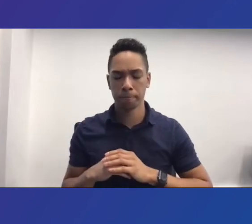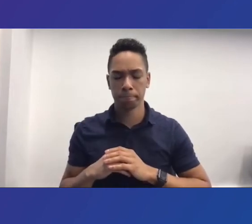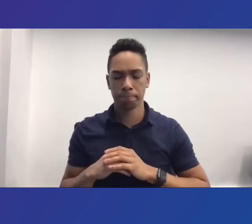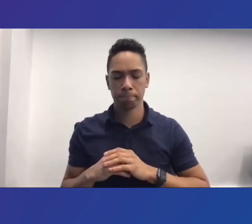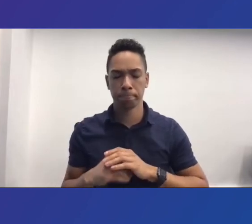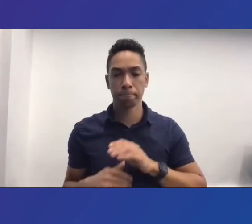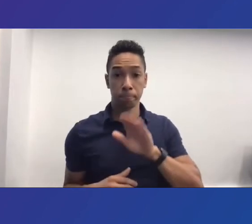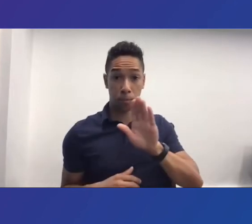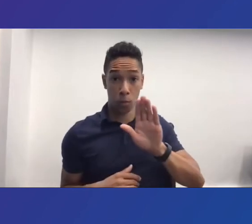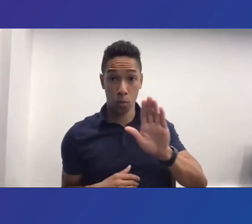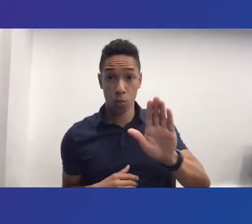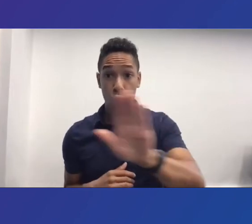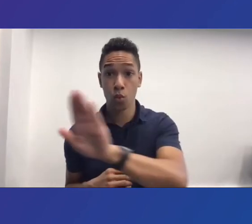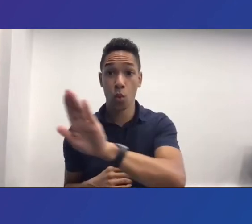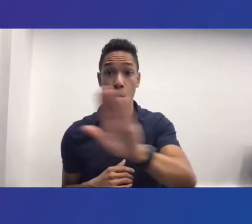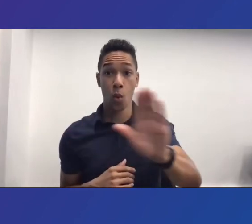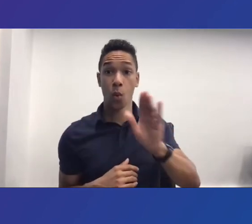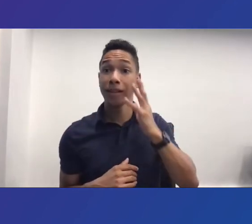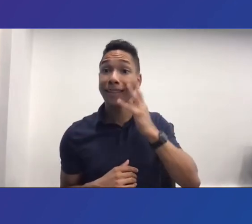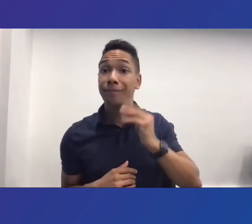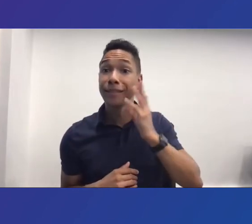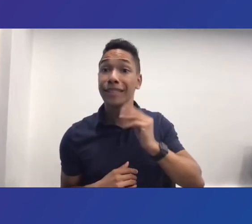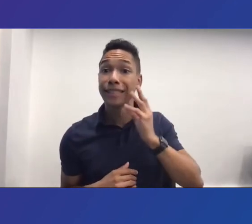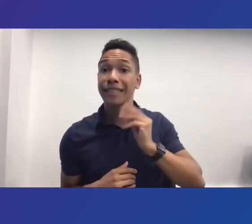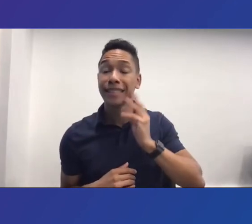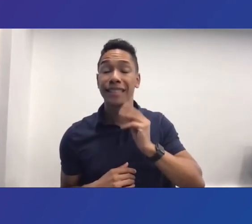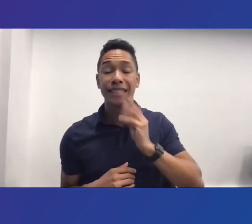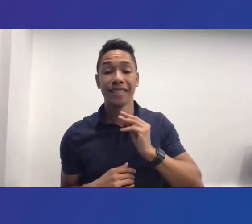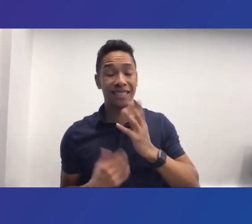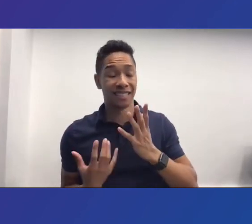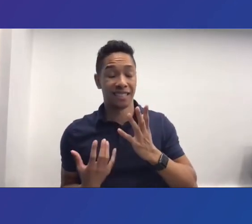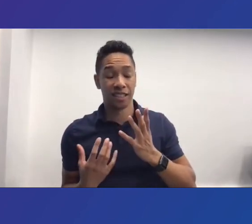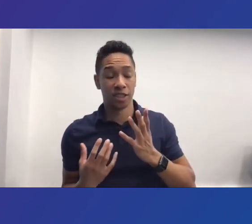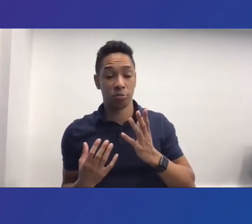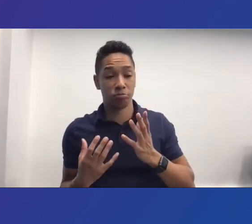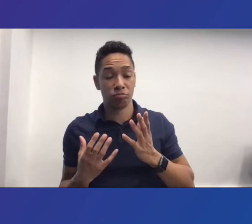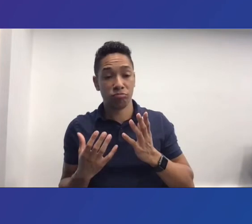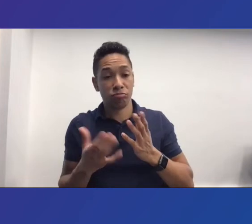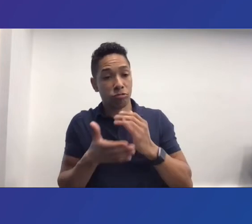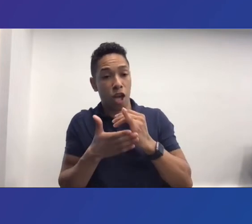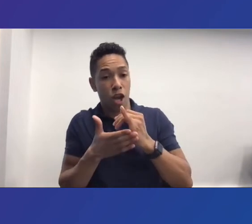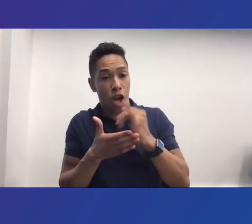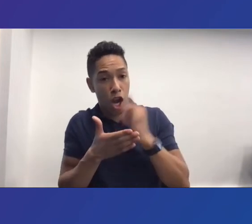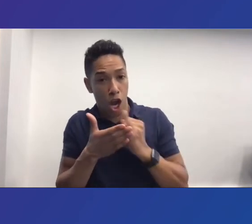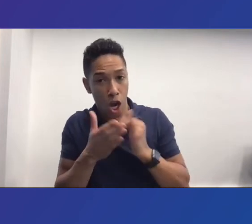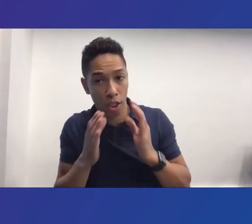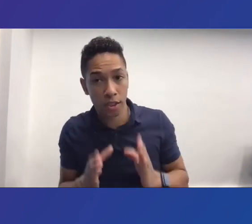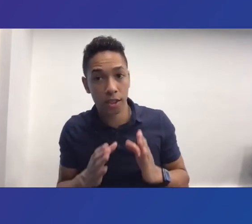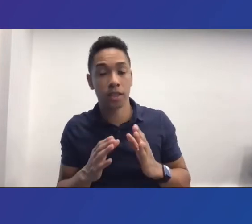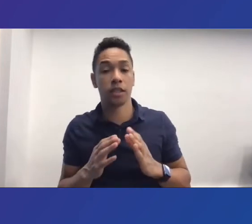your experience as an artist,